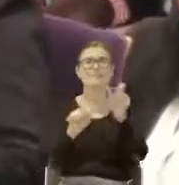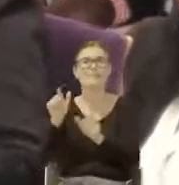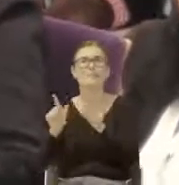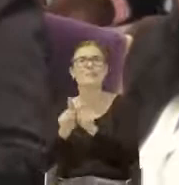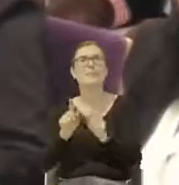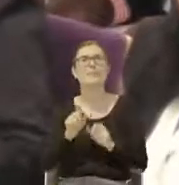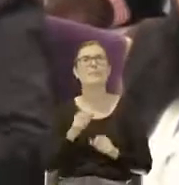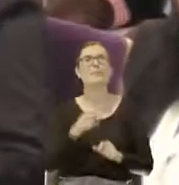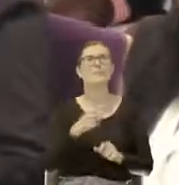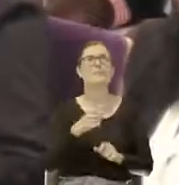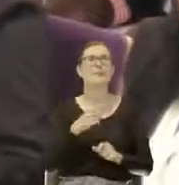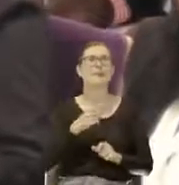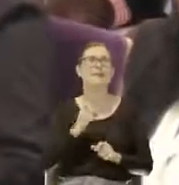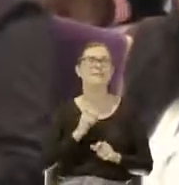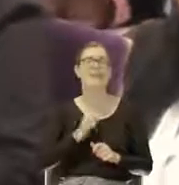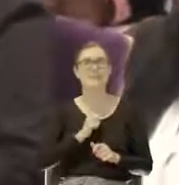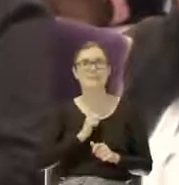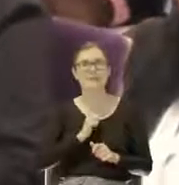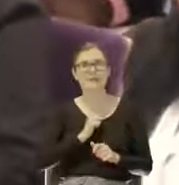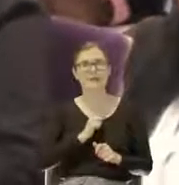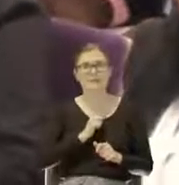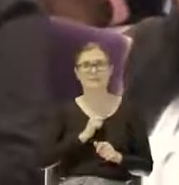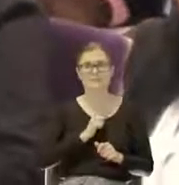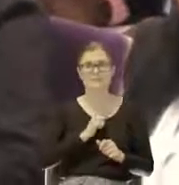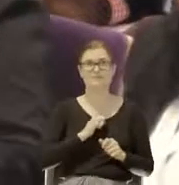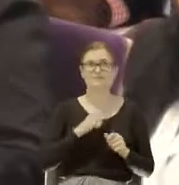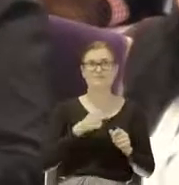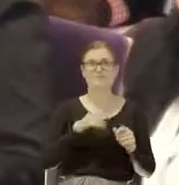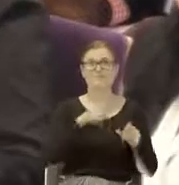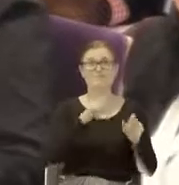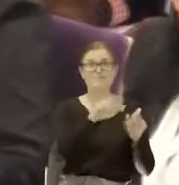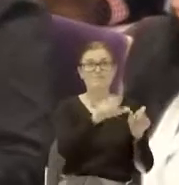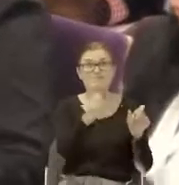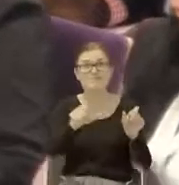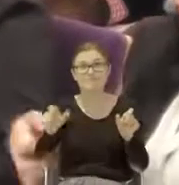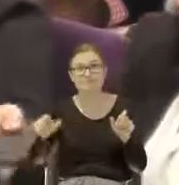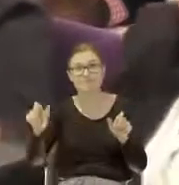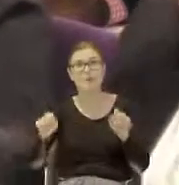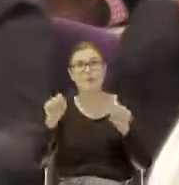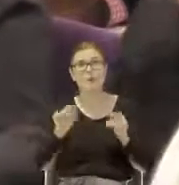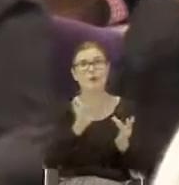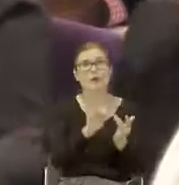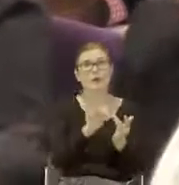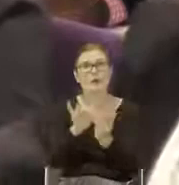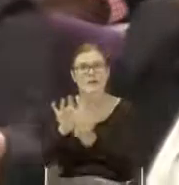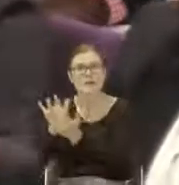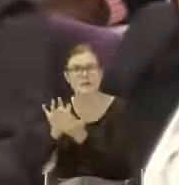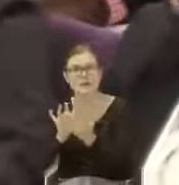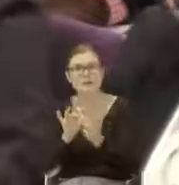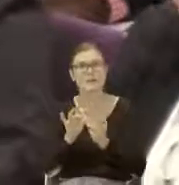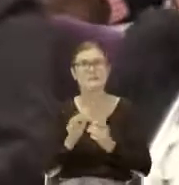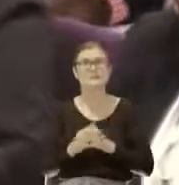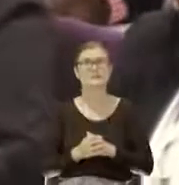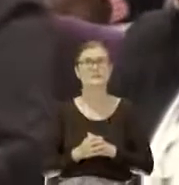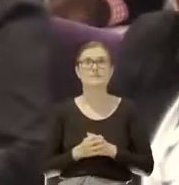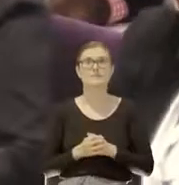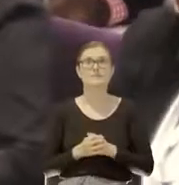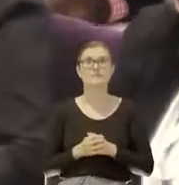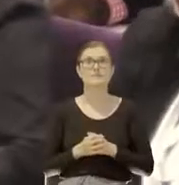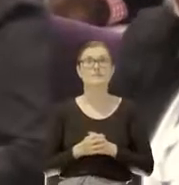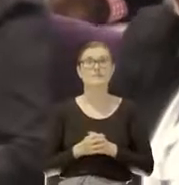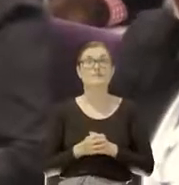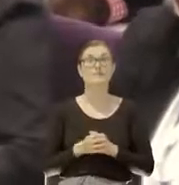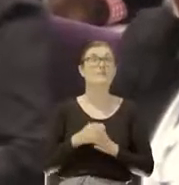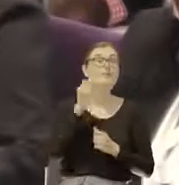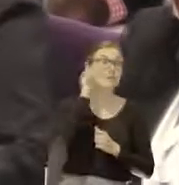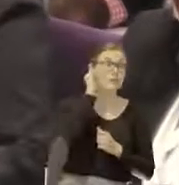had here a role of women and youth was highlighted with a very high note, which one will want